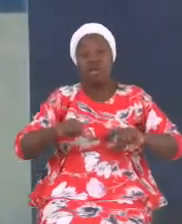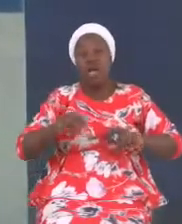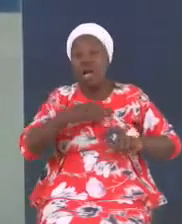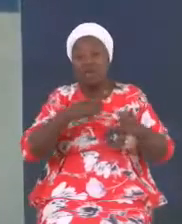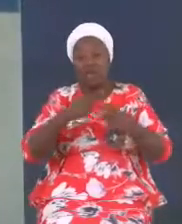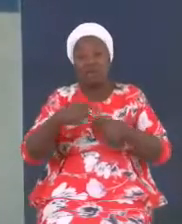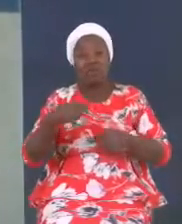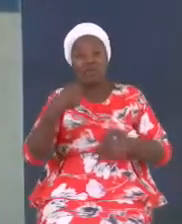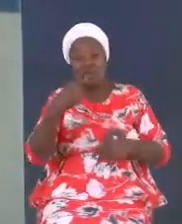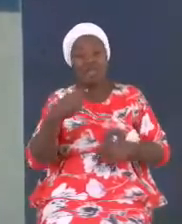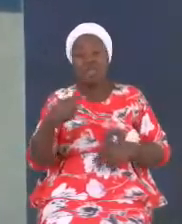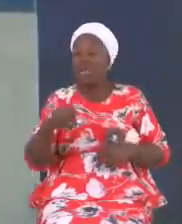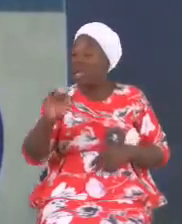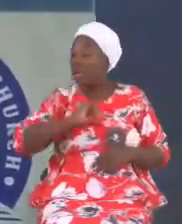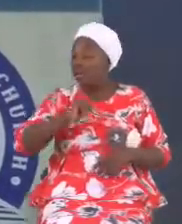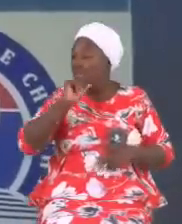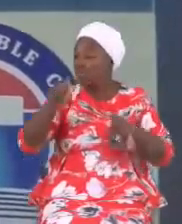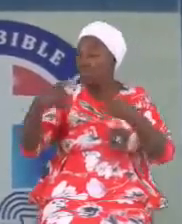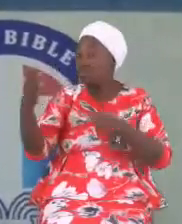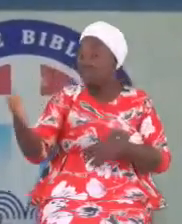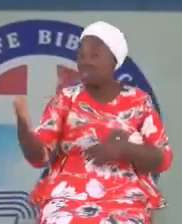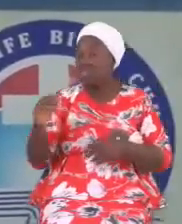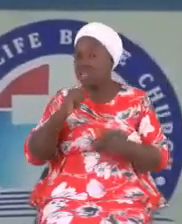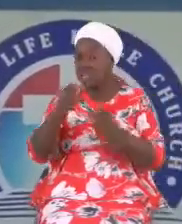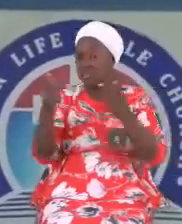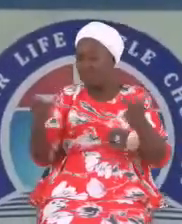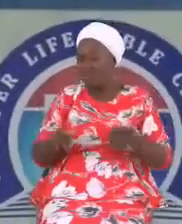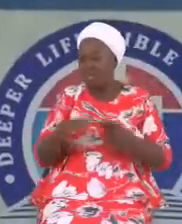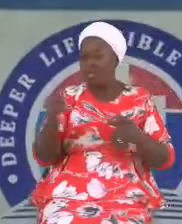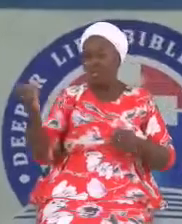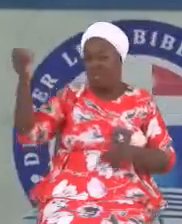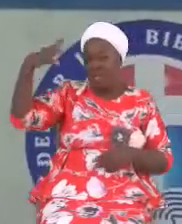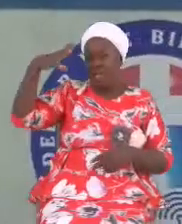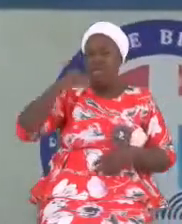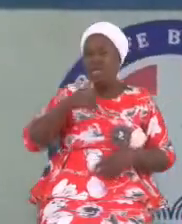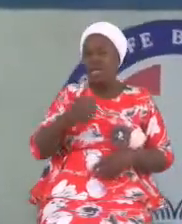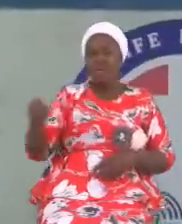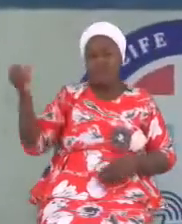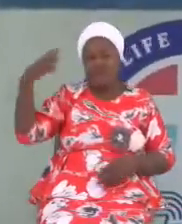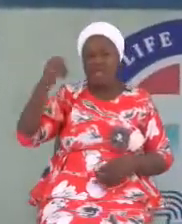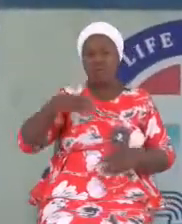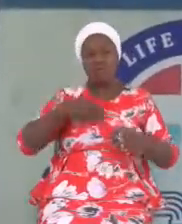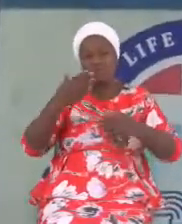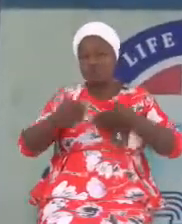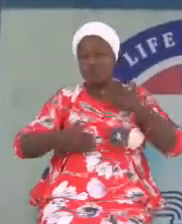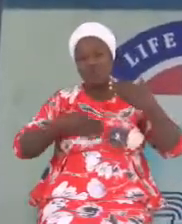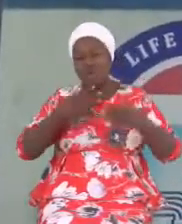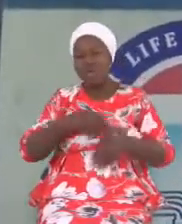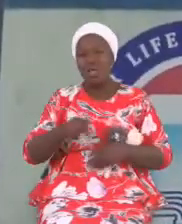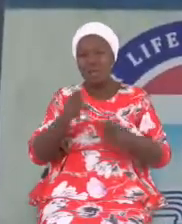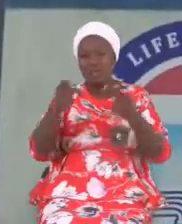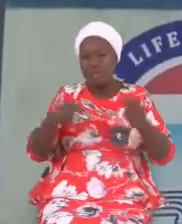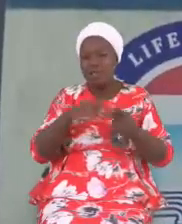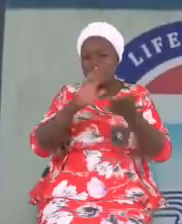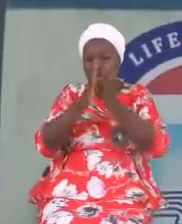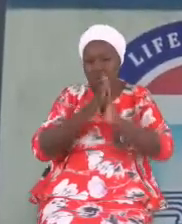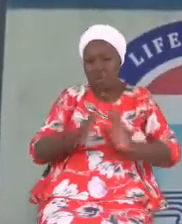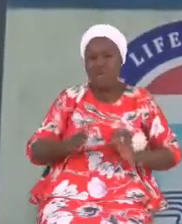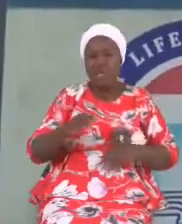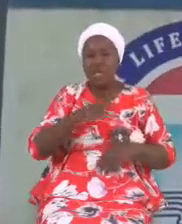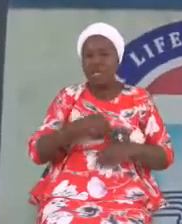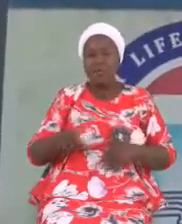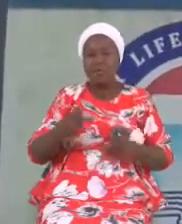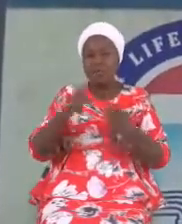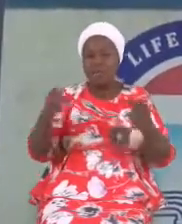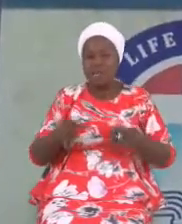say, I'll not get there. There's a place of light, a place of joy, a place of peace, a place of fellowship